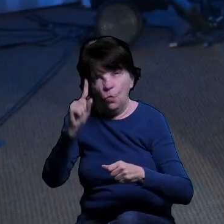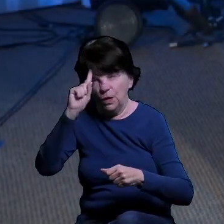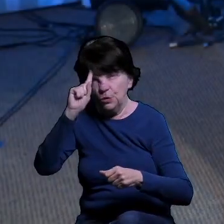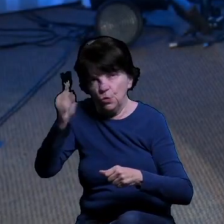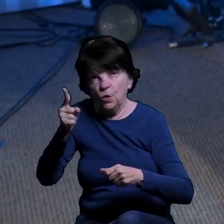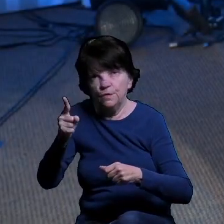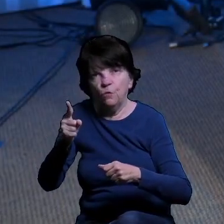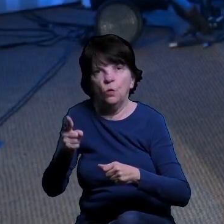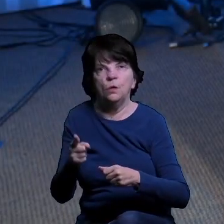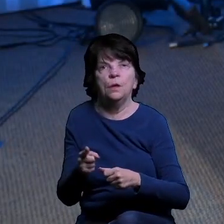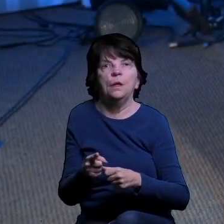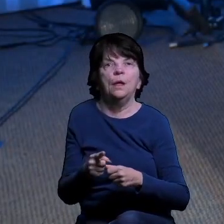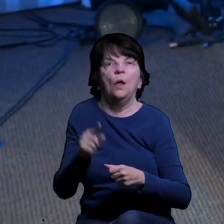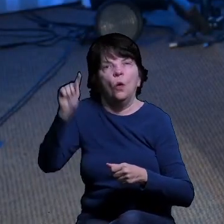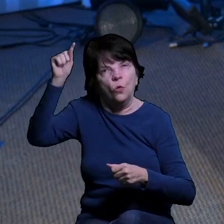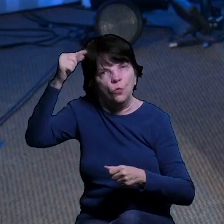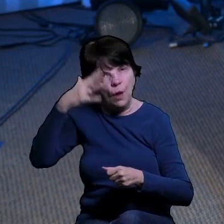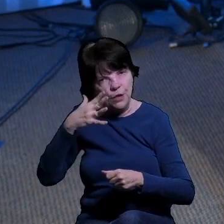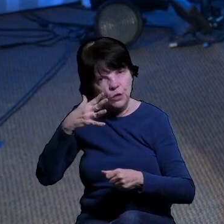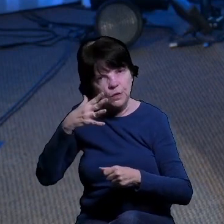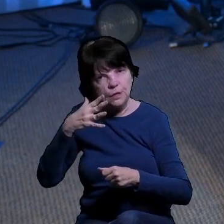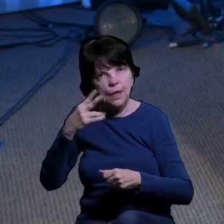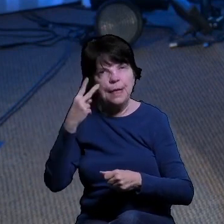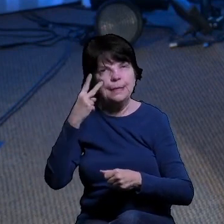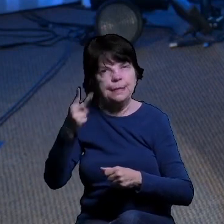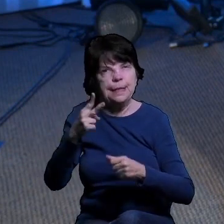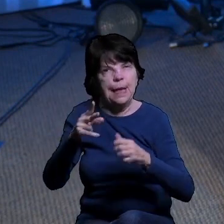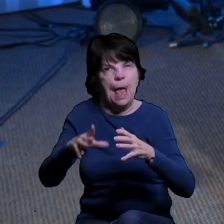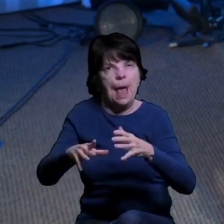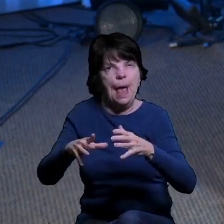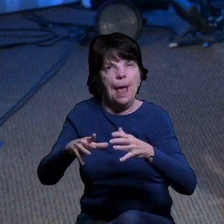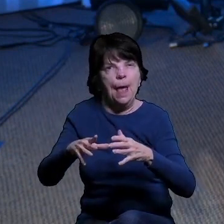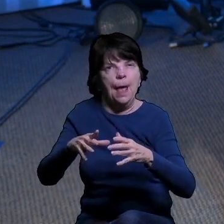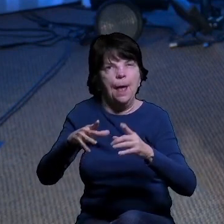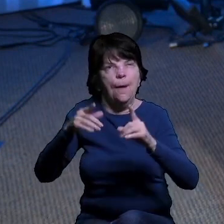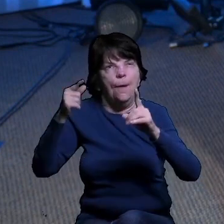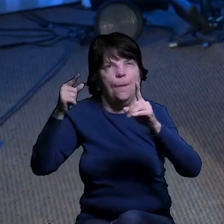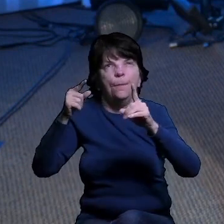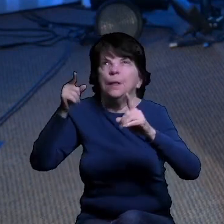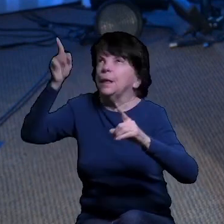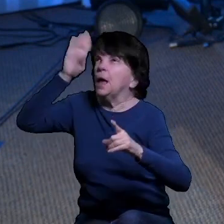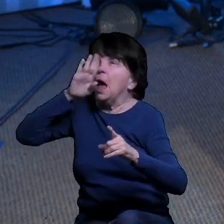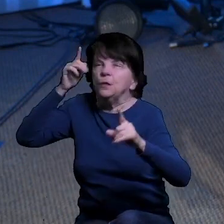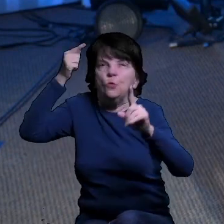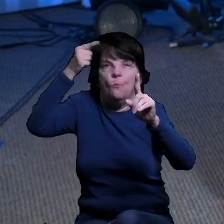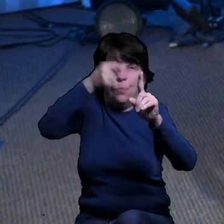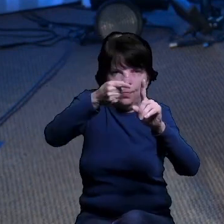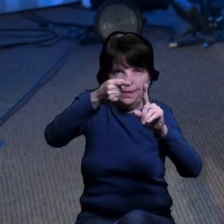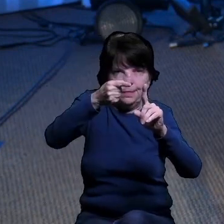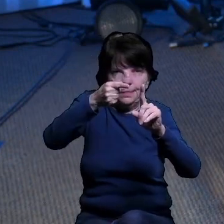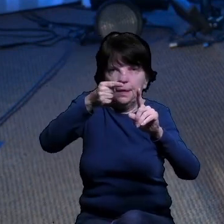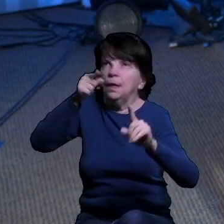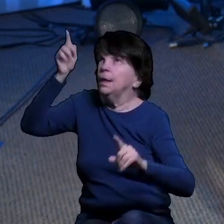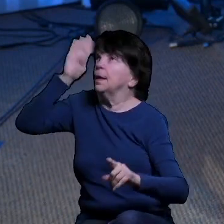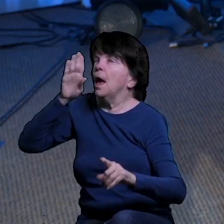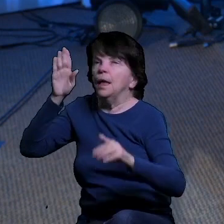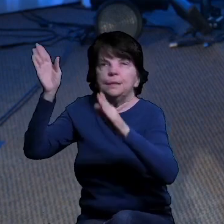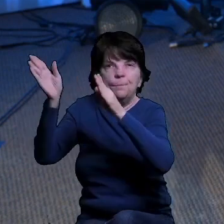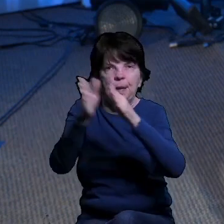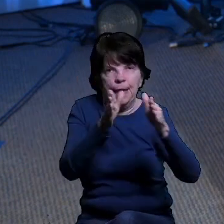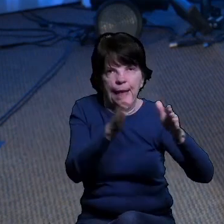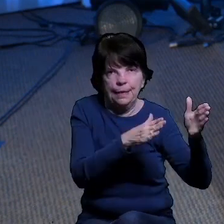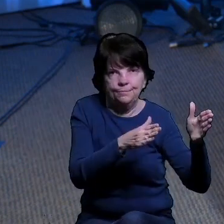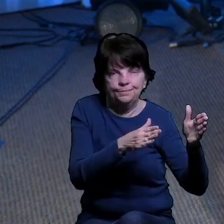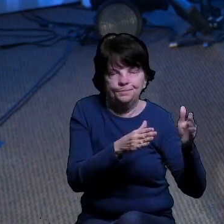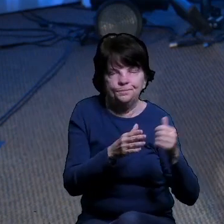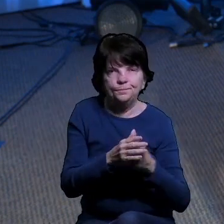picture. Sometimes in the midst of difficult times like these that we're living in today, we